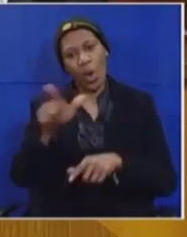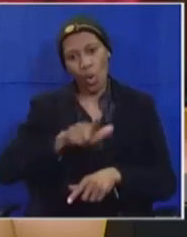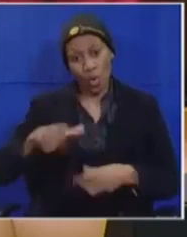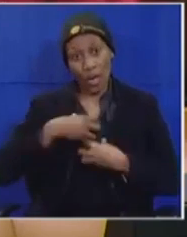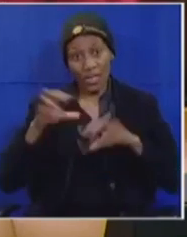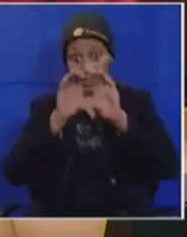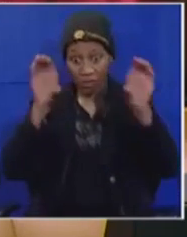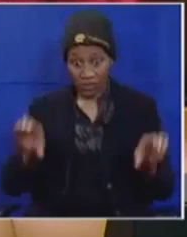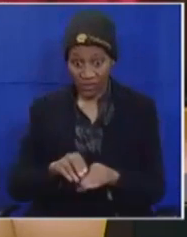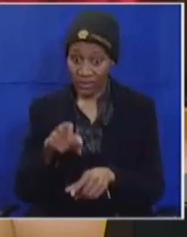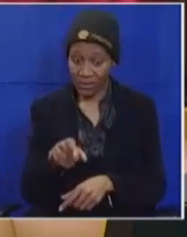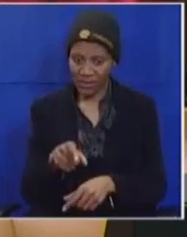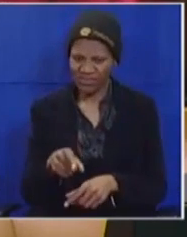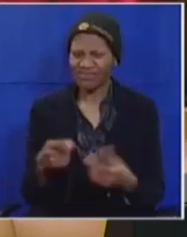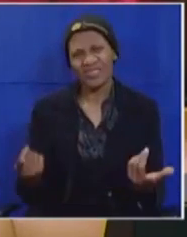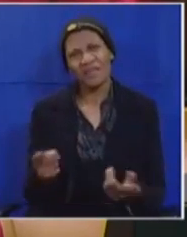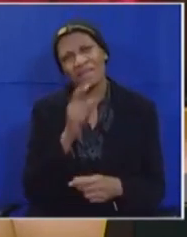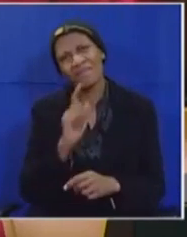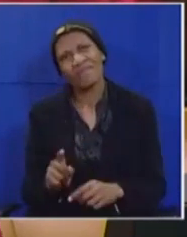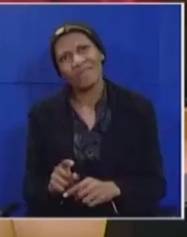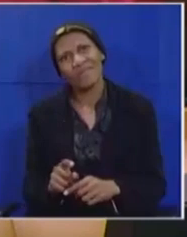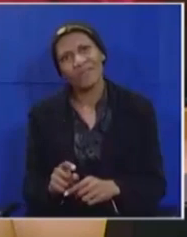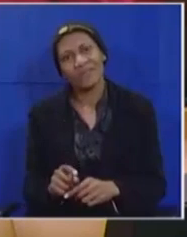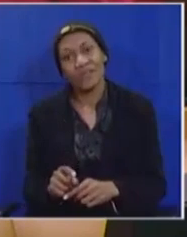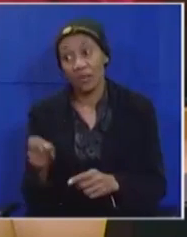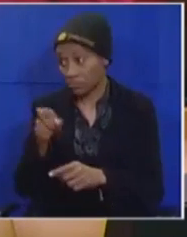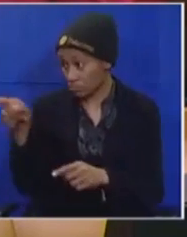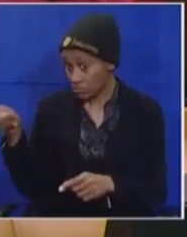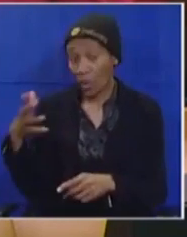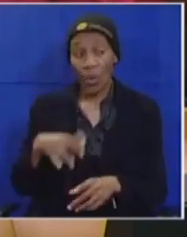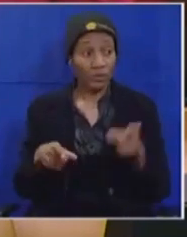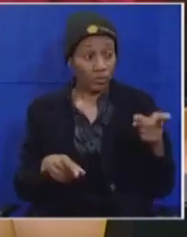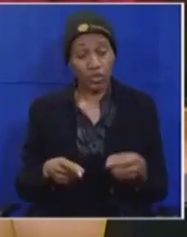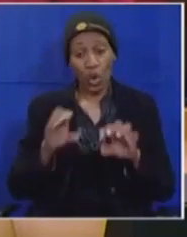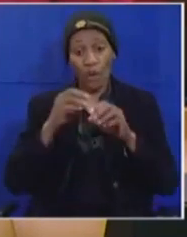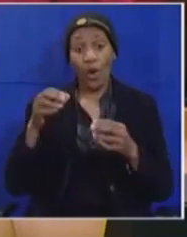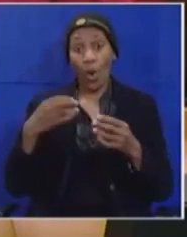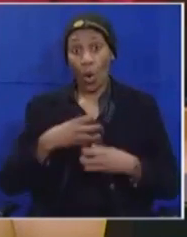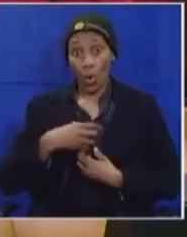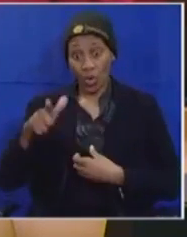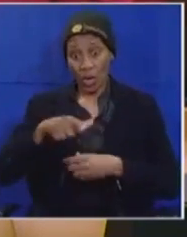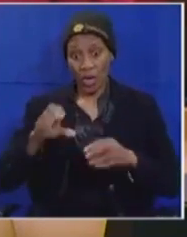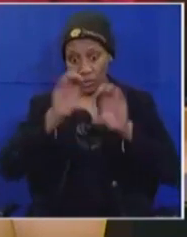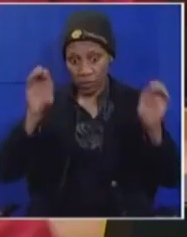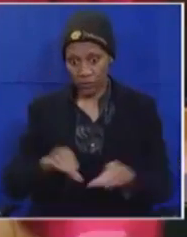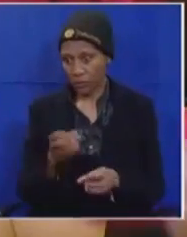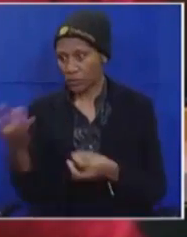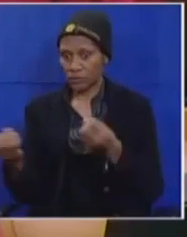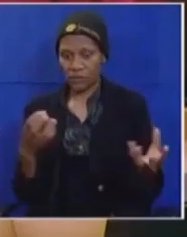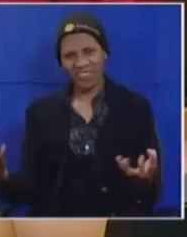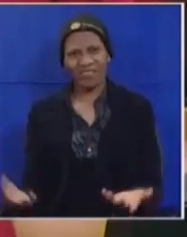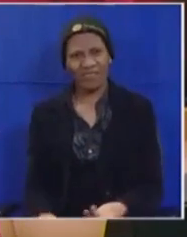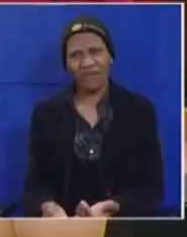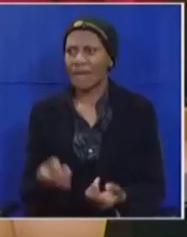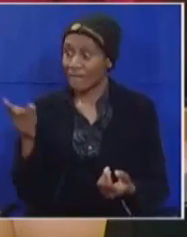President, Honorable- it's a setup. They want you to give our people title deeds, knowing very well that our people are poor. They will sell